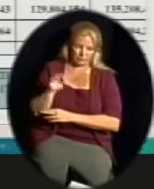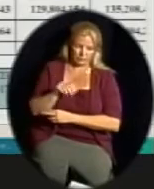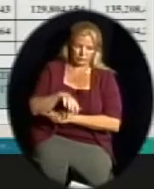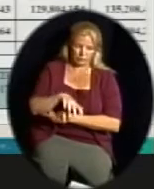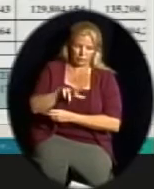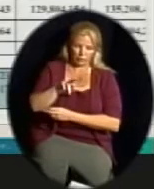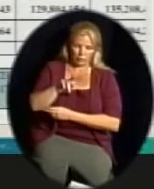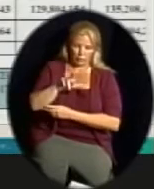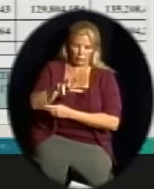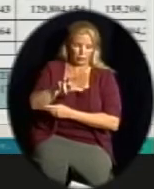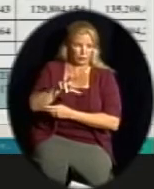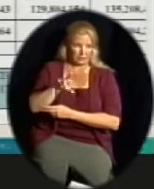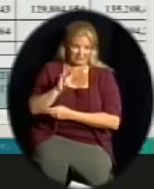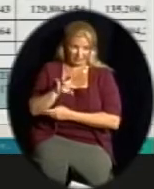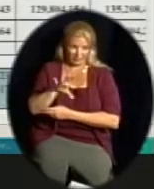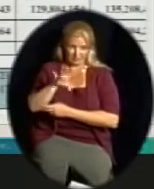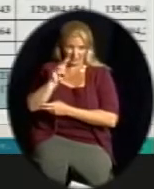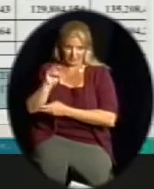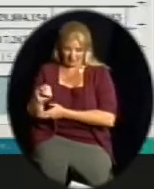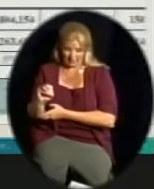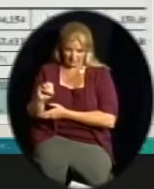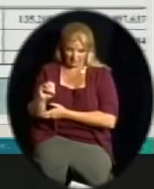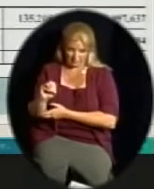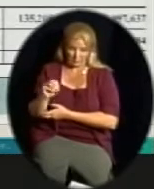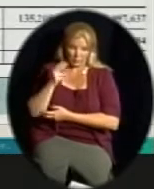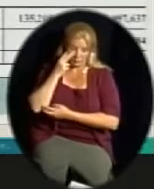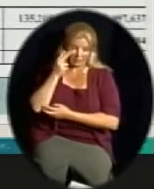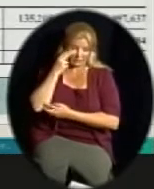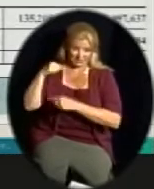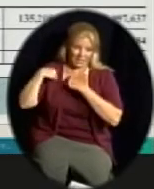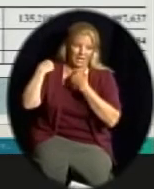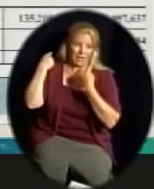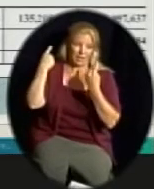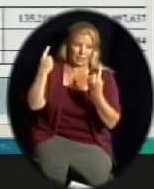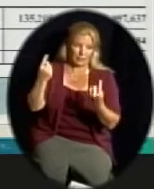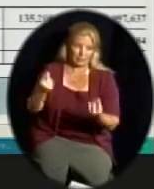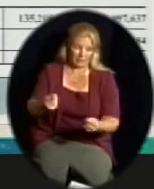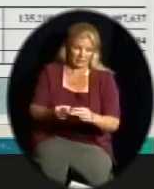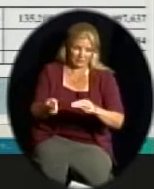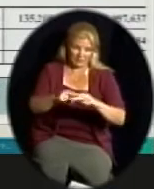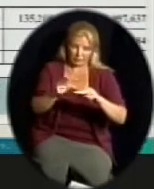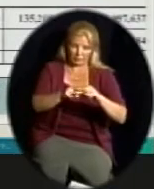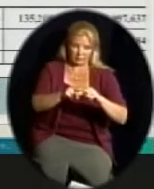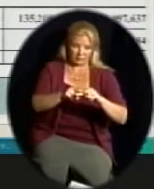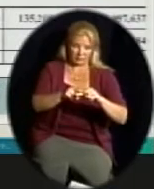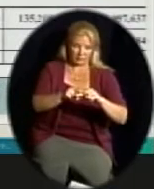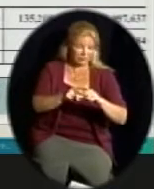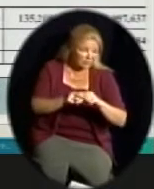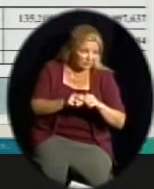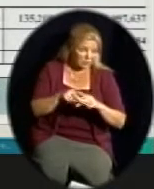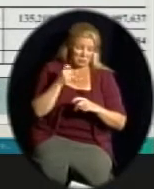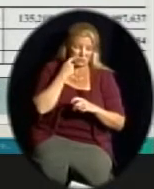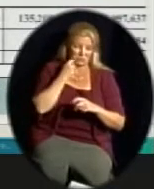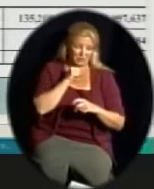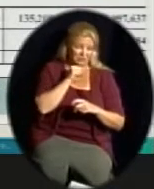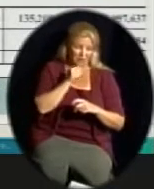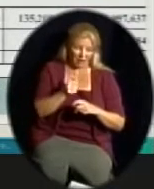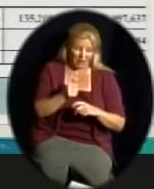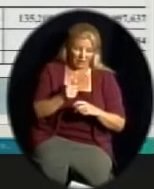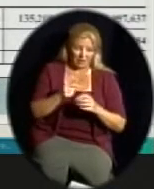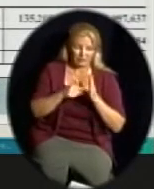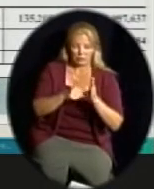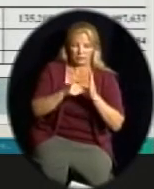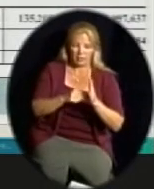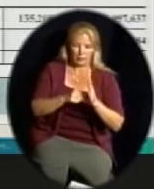look across the table, we can see how that's increased. In many years, it has not increased. For example, between 00 and 01,